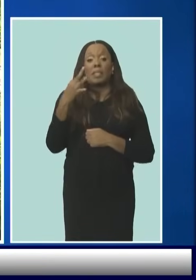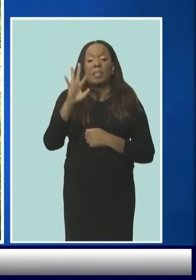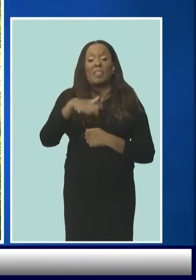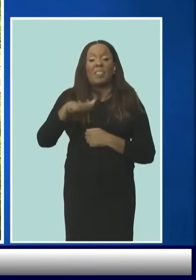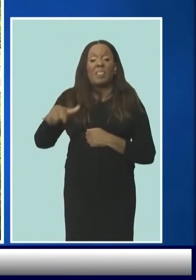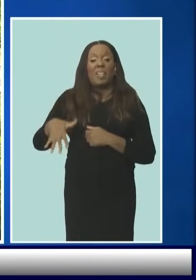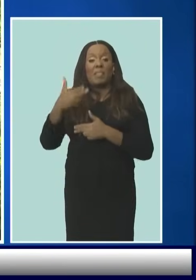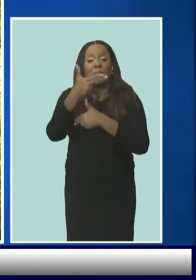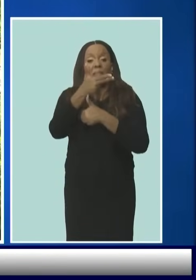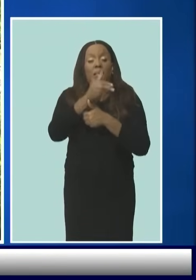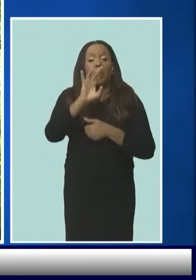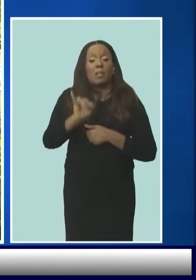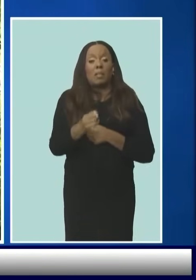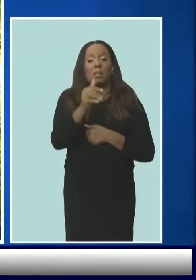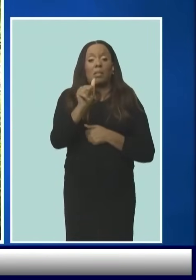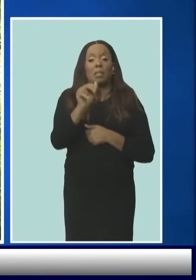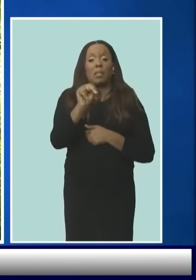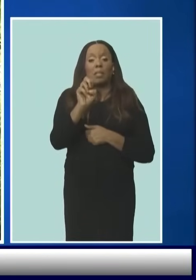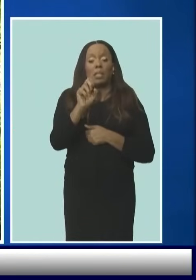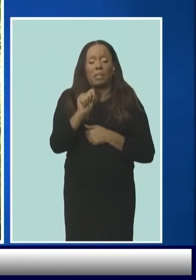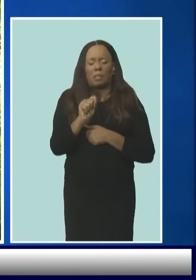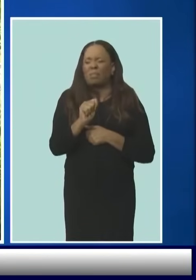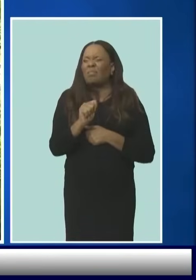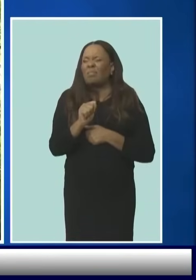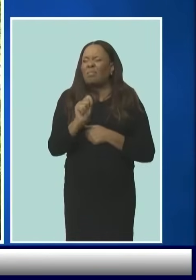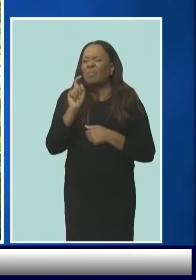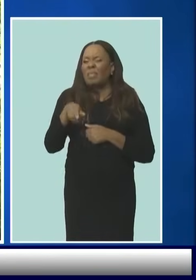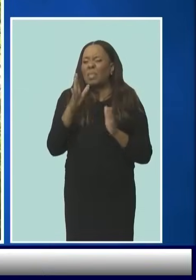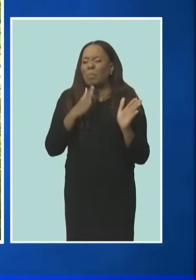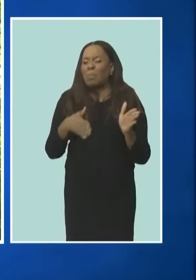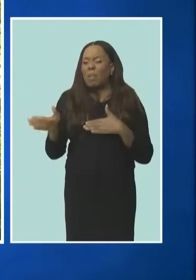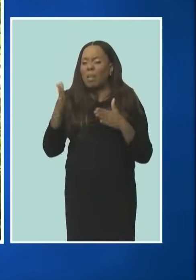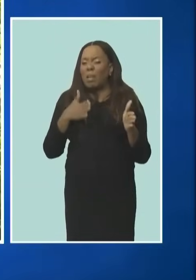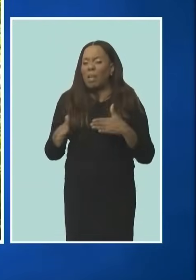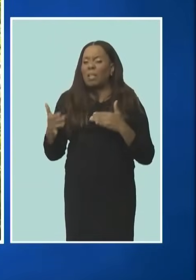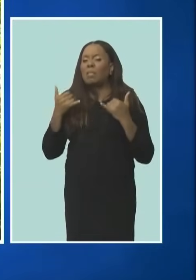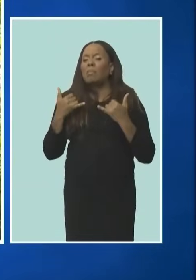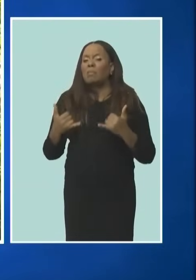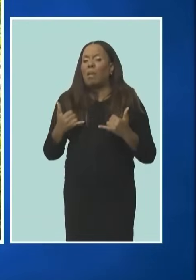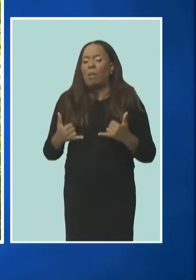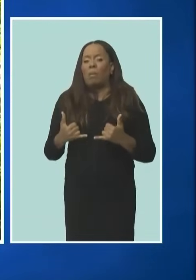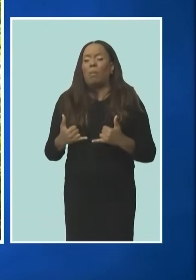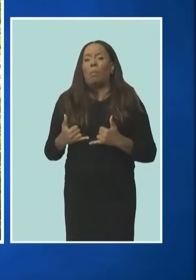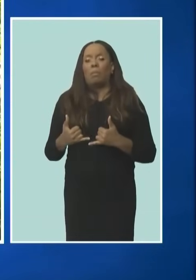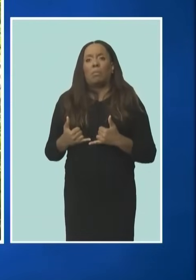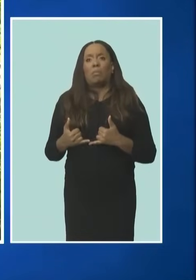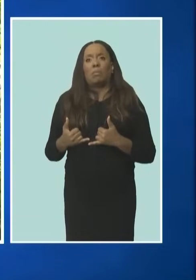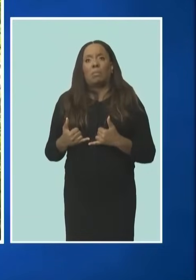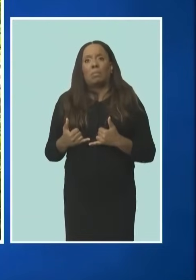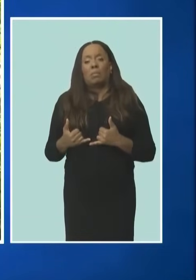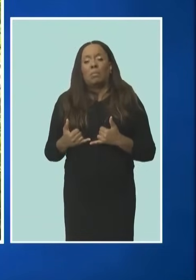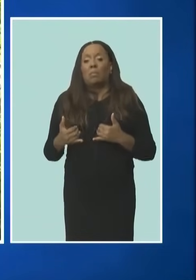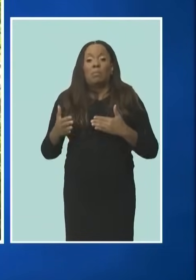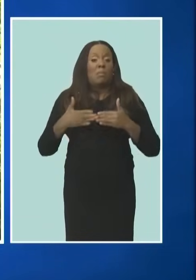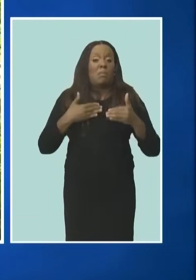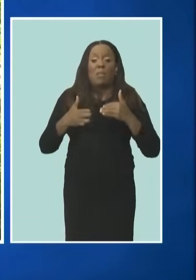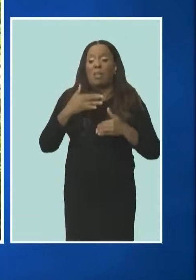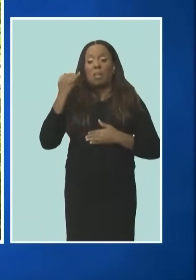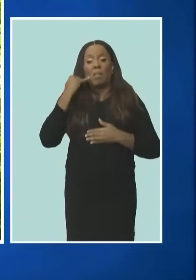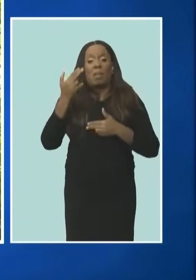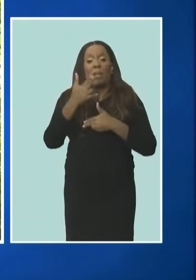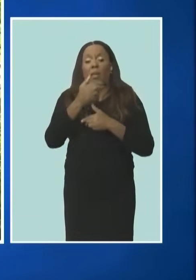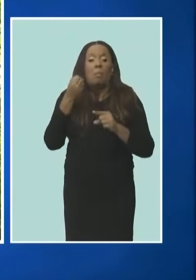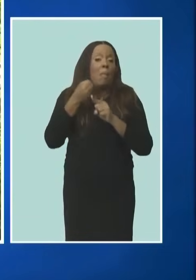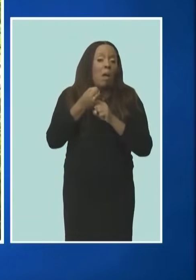a constant reminder that hurricane preparedness is essential for us in Barbados. Whether or not we endure the full strength of a